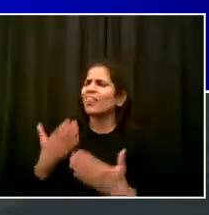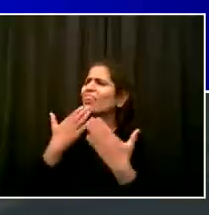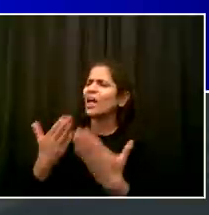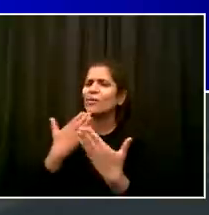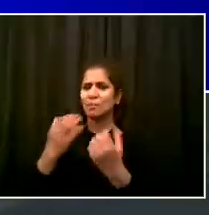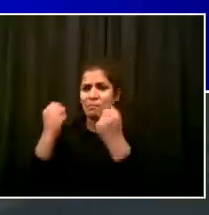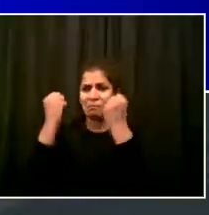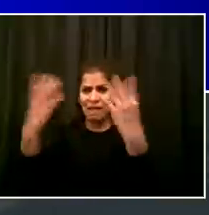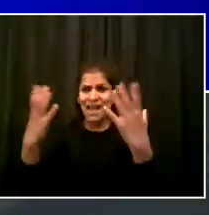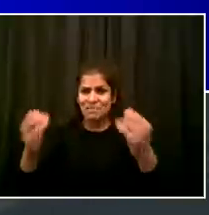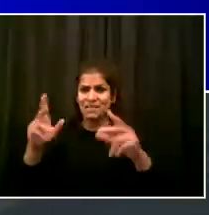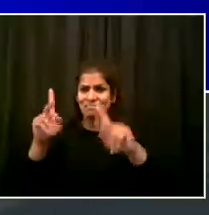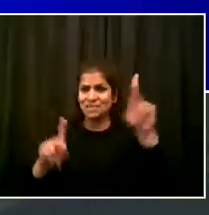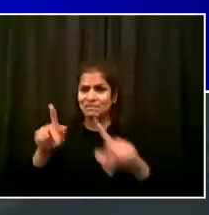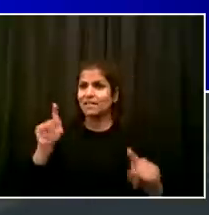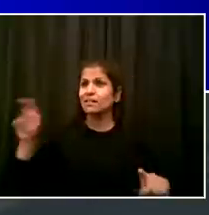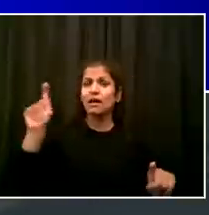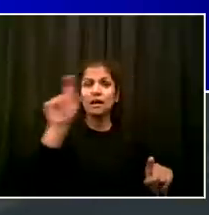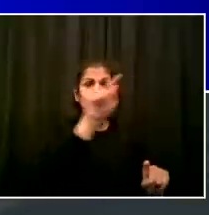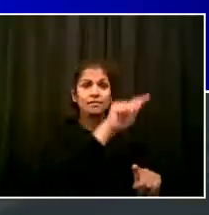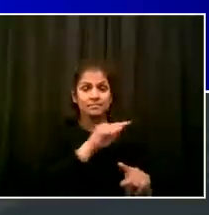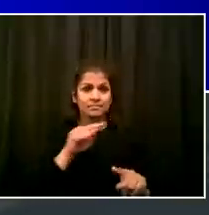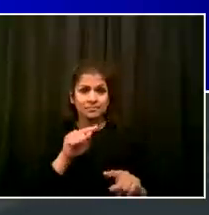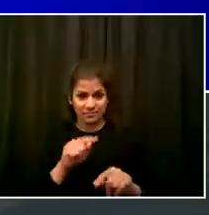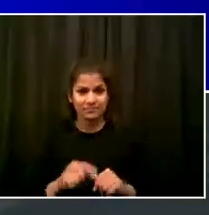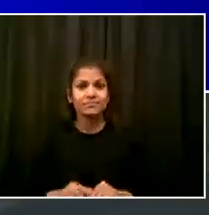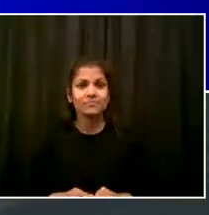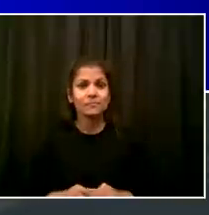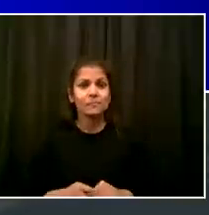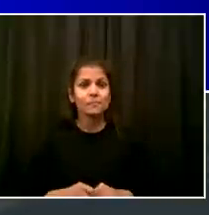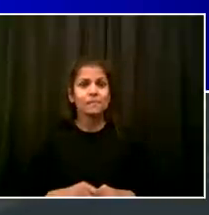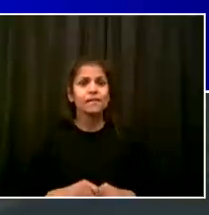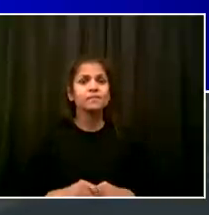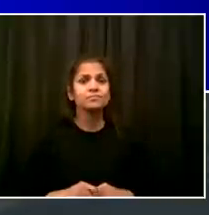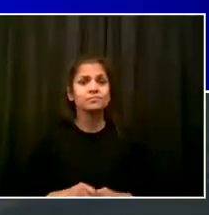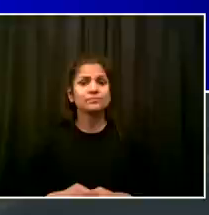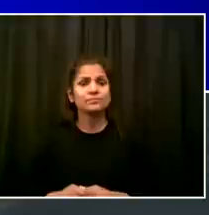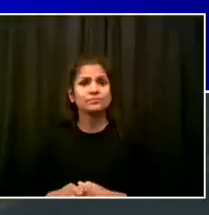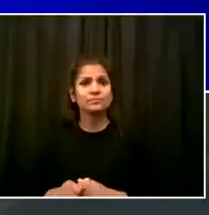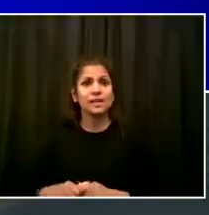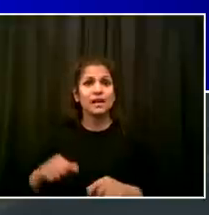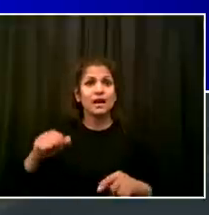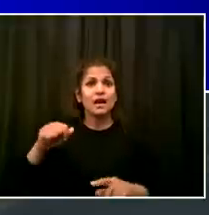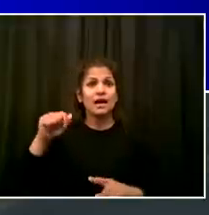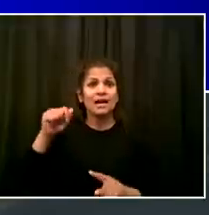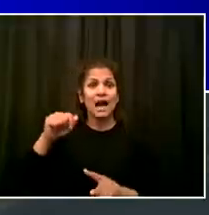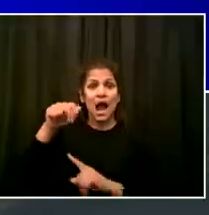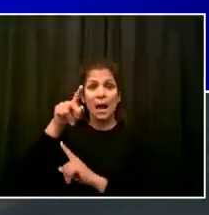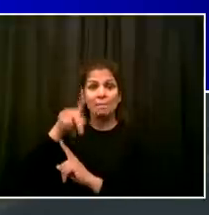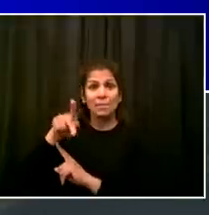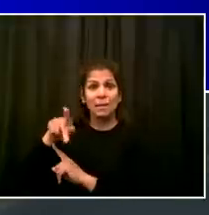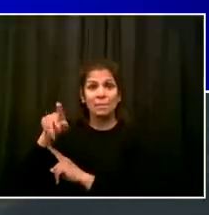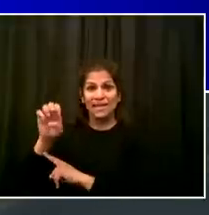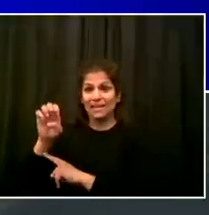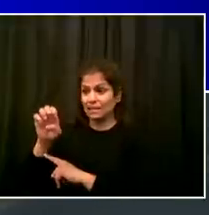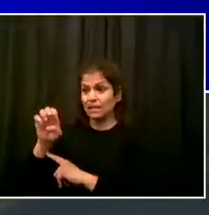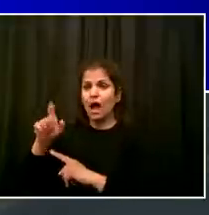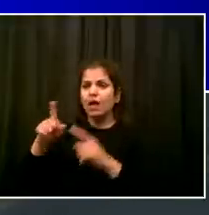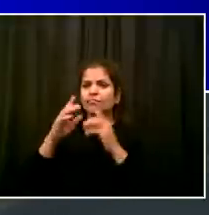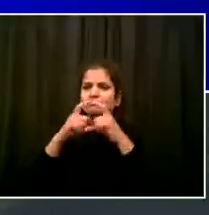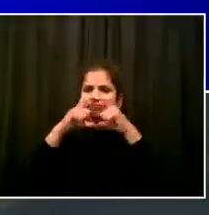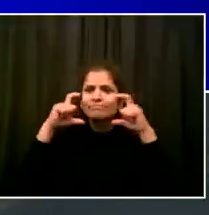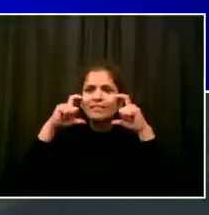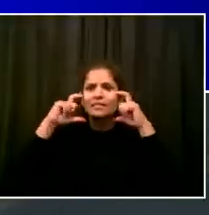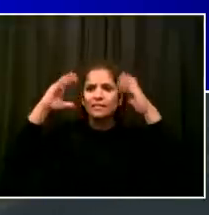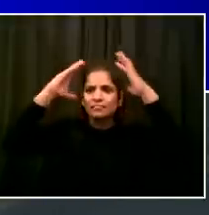when it comes to personal protective equipment, the PPEs. But thank God, a lot of people keep coming forward to help. So I want to thank some